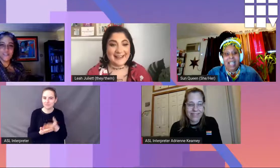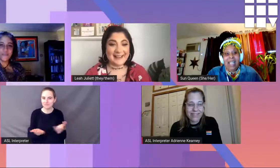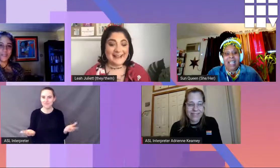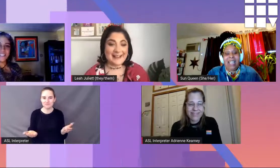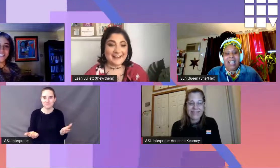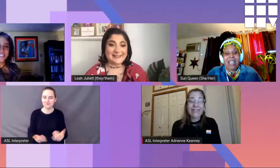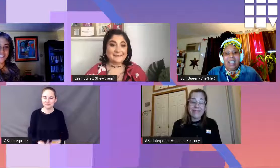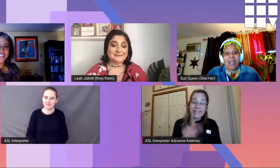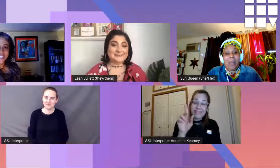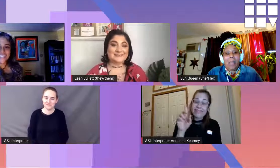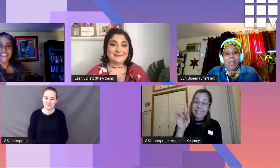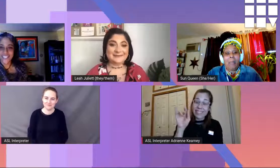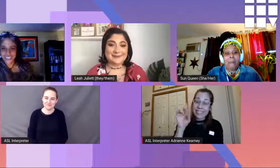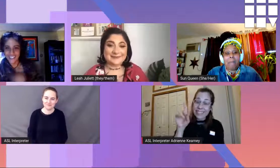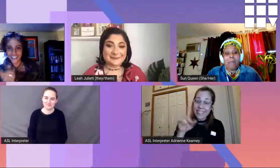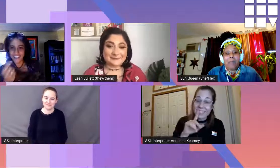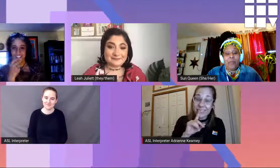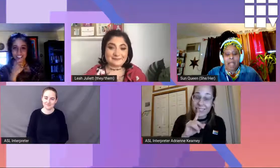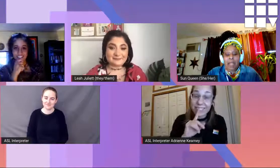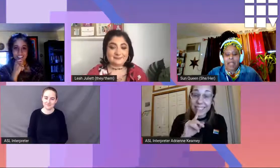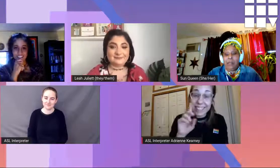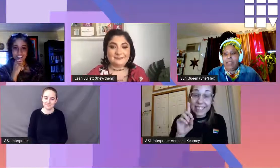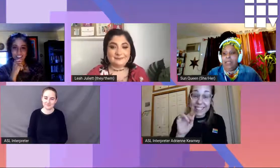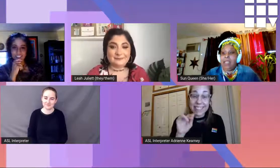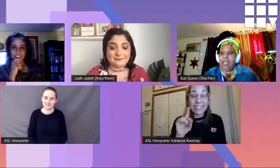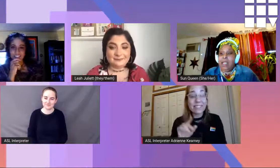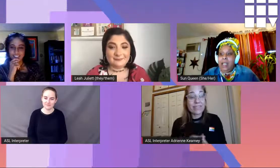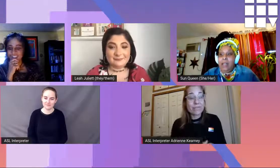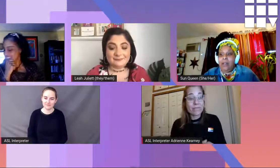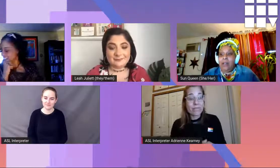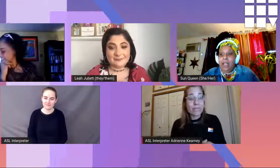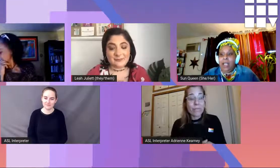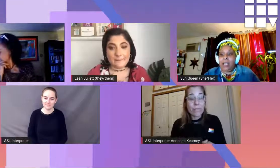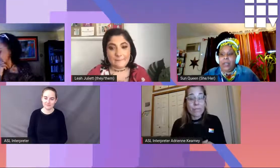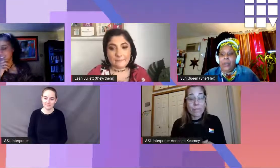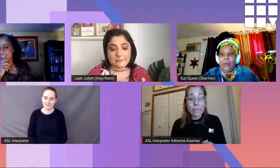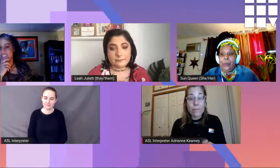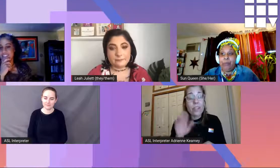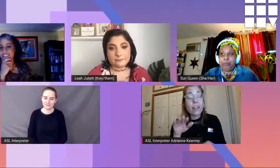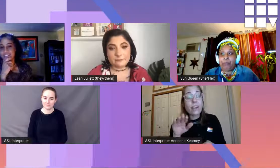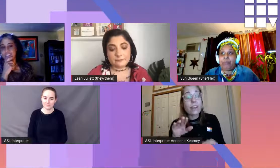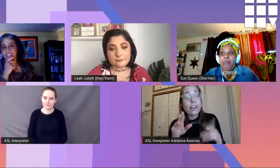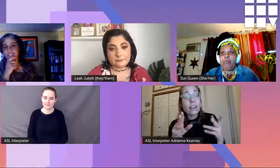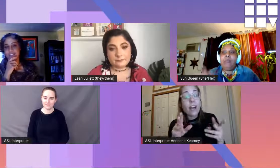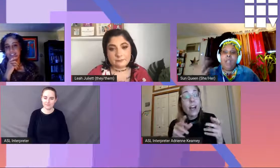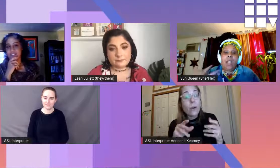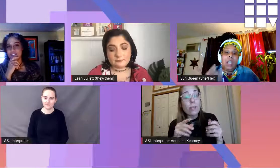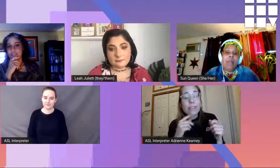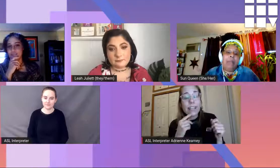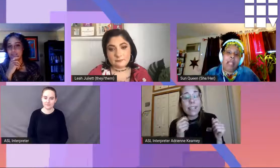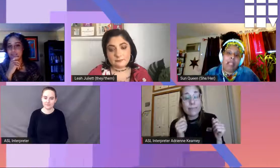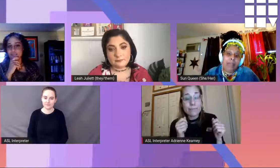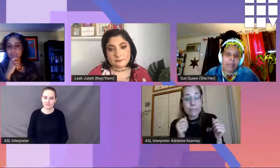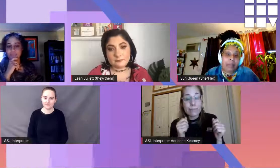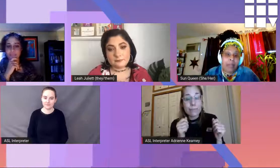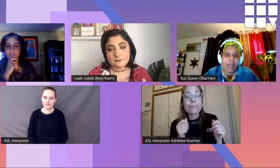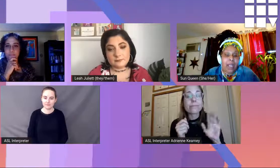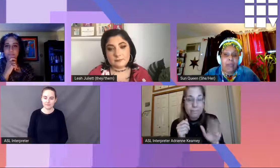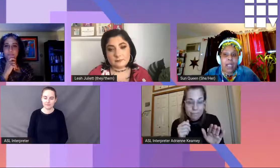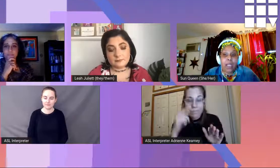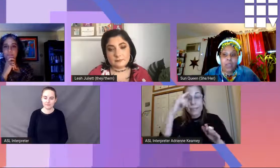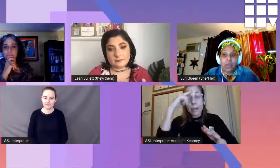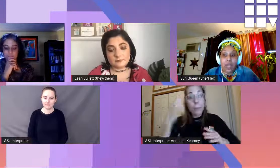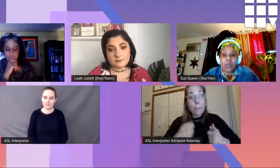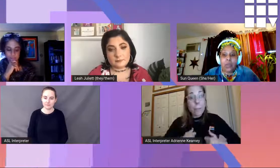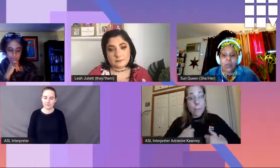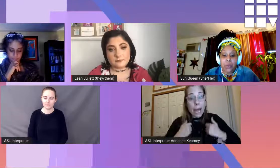did. It completely Yeah. did. I just want to say that, right? So again, Black Lives Matter New